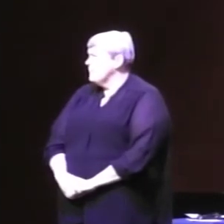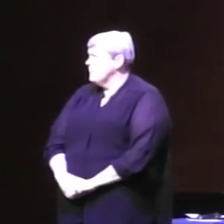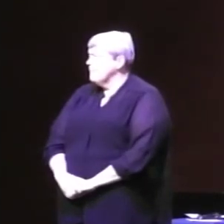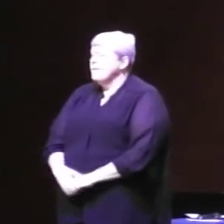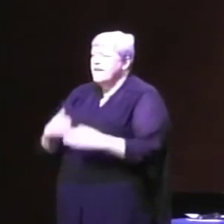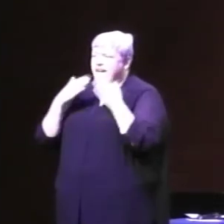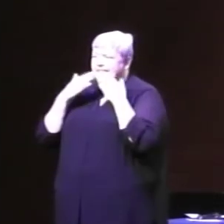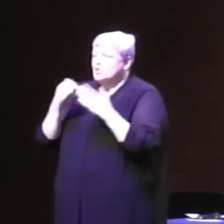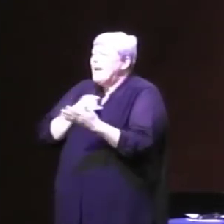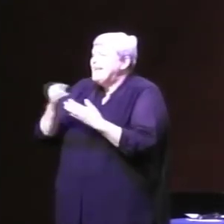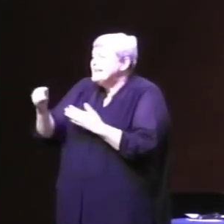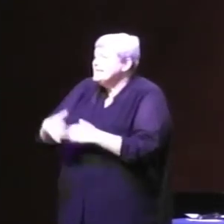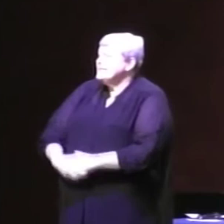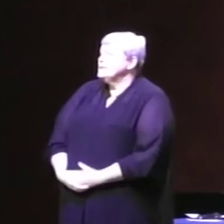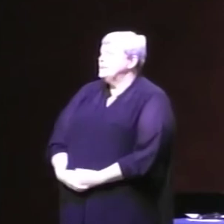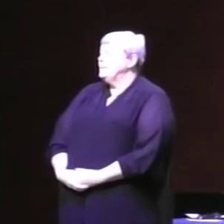Thank you. Any against?